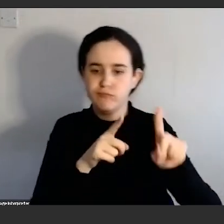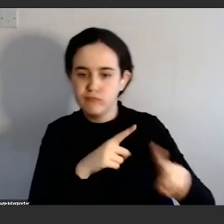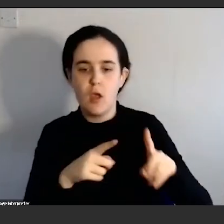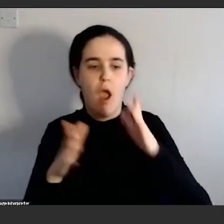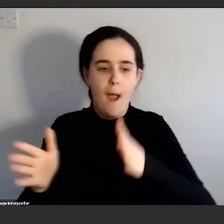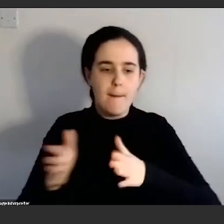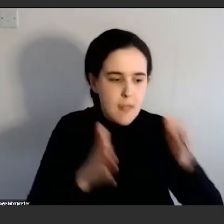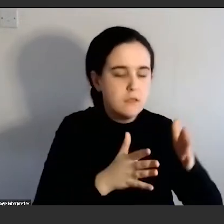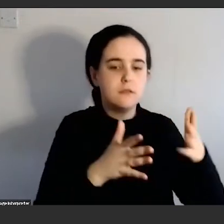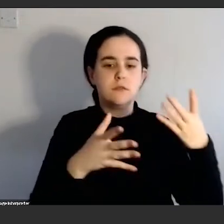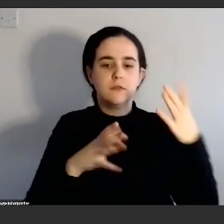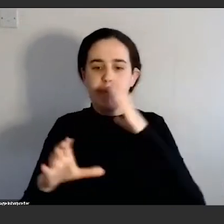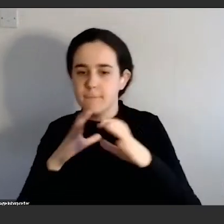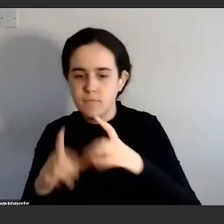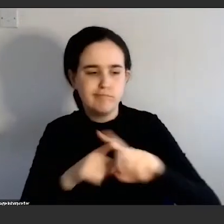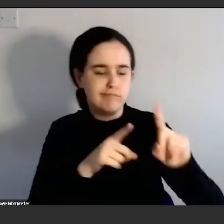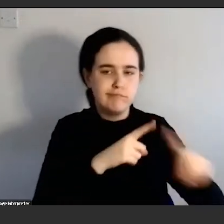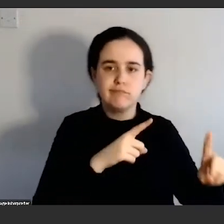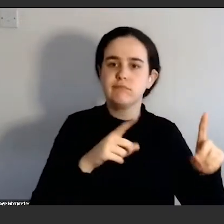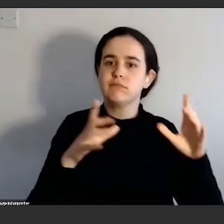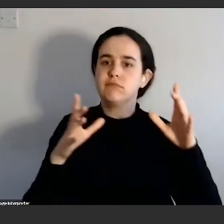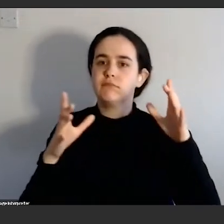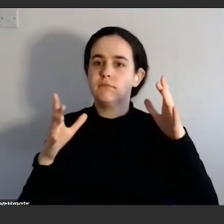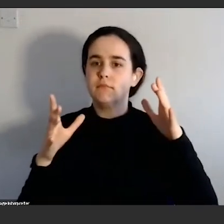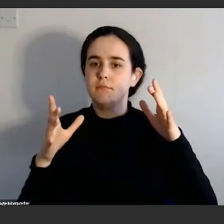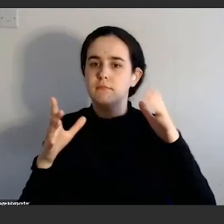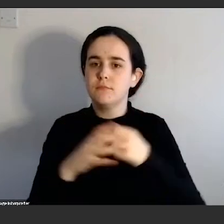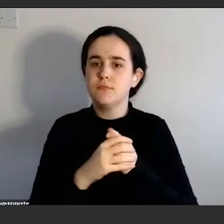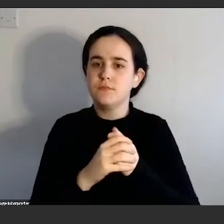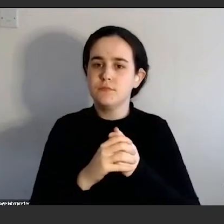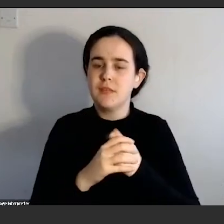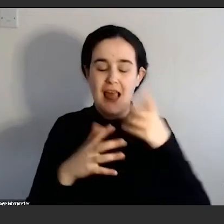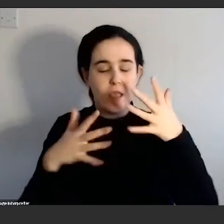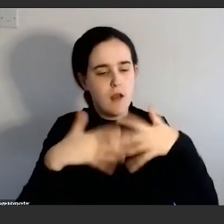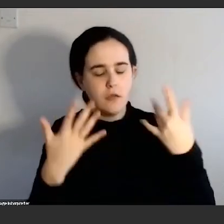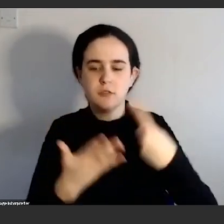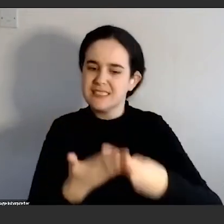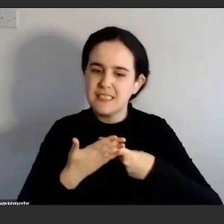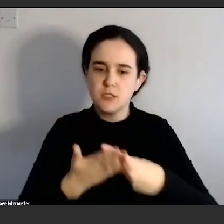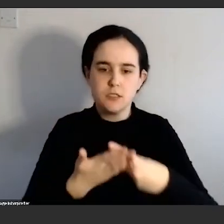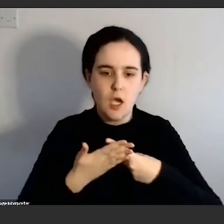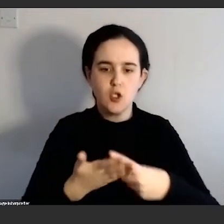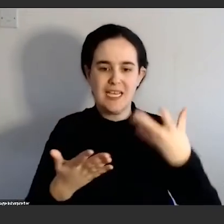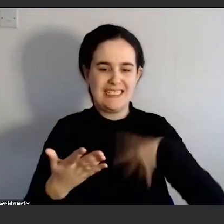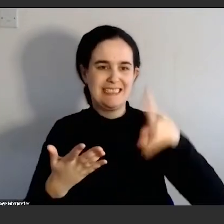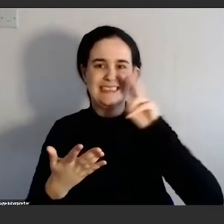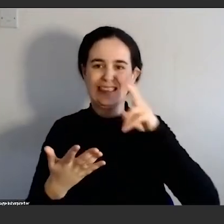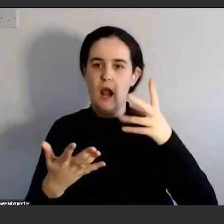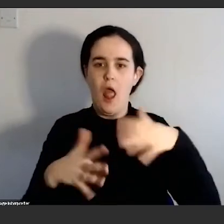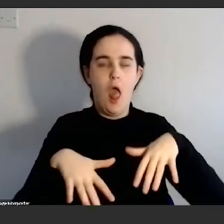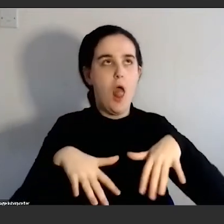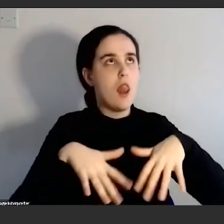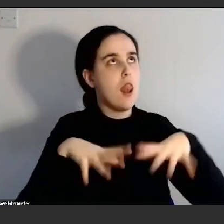integrate, and then they can discuss NGOs and all sorts of organizations to have the answers from the